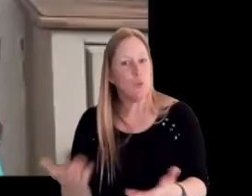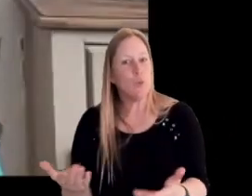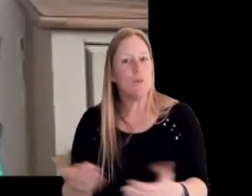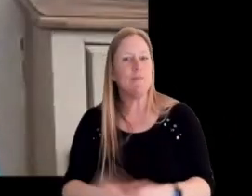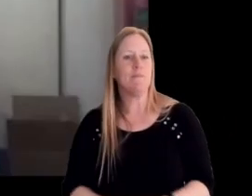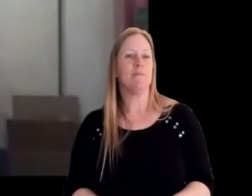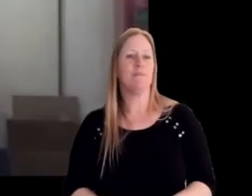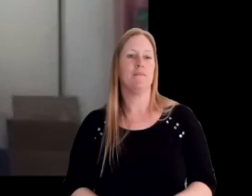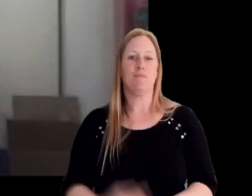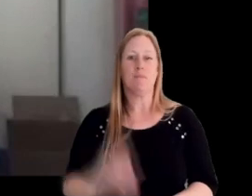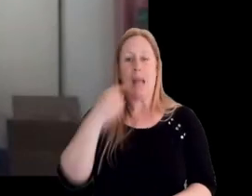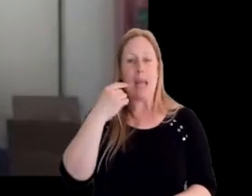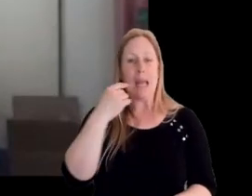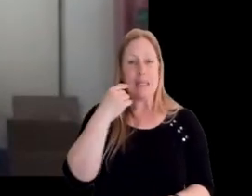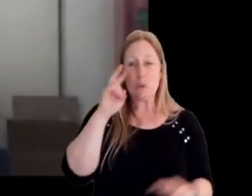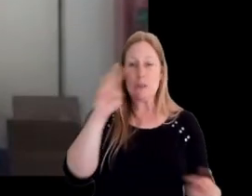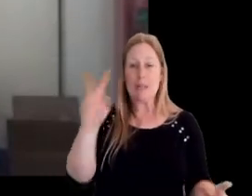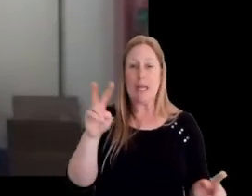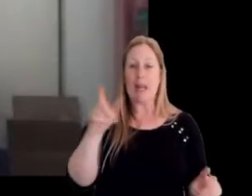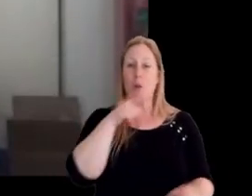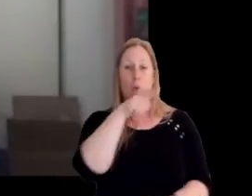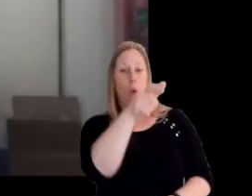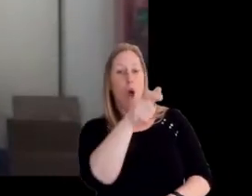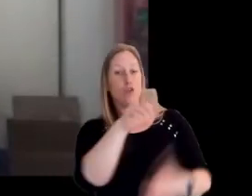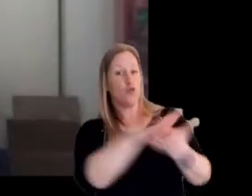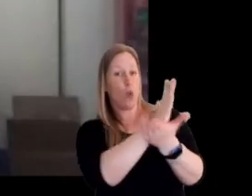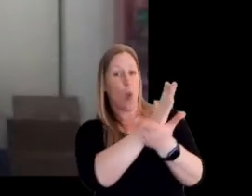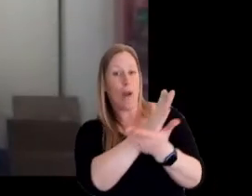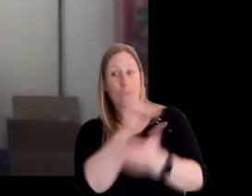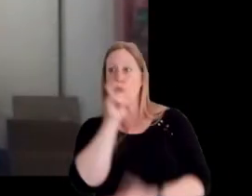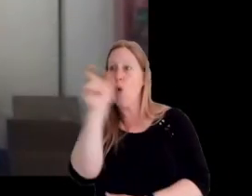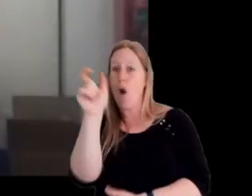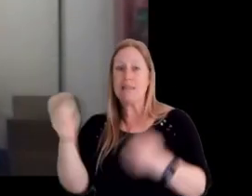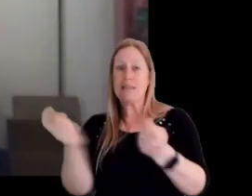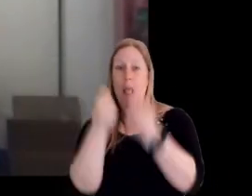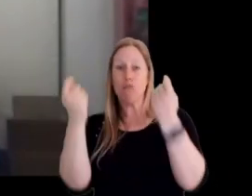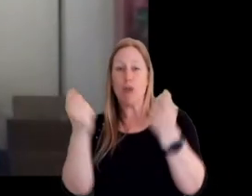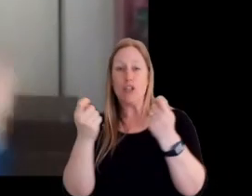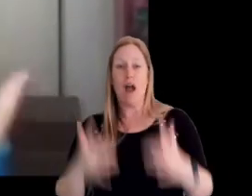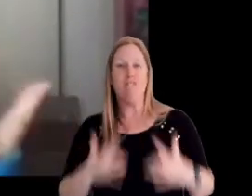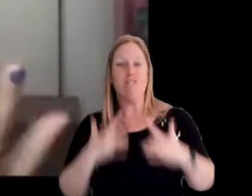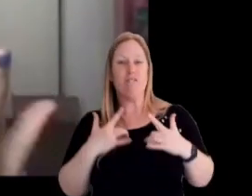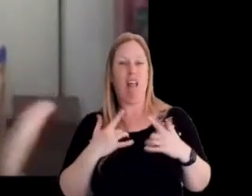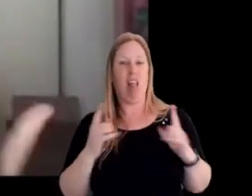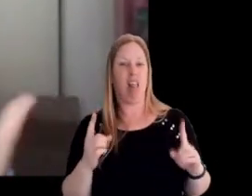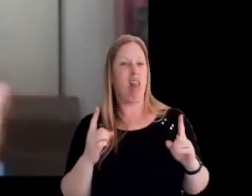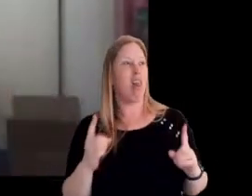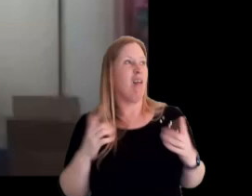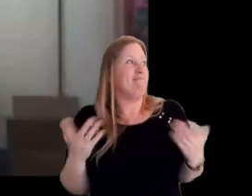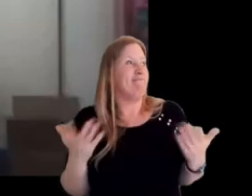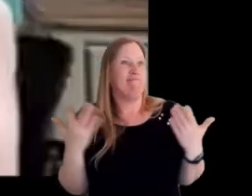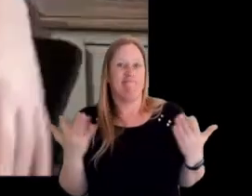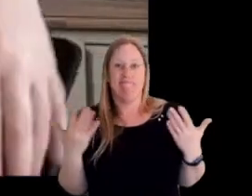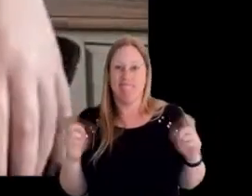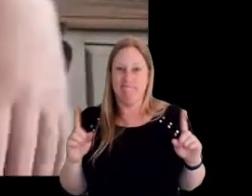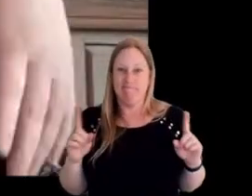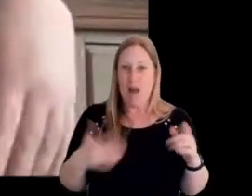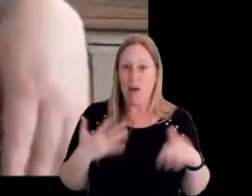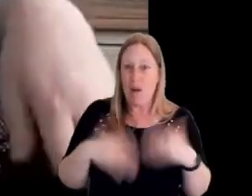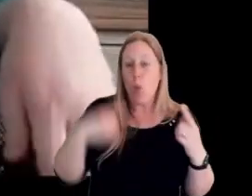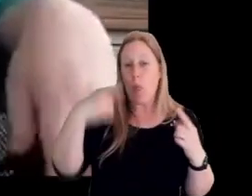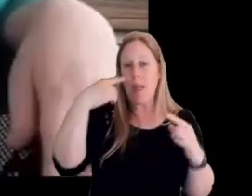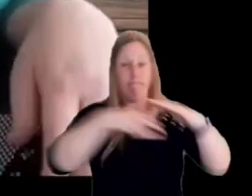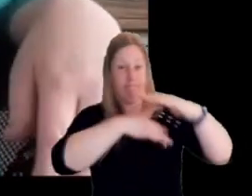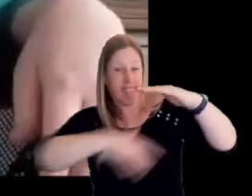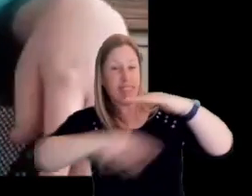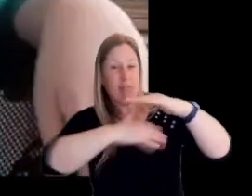Yeah. It's so easy to see the words joy and celebration and make them feel kind of superficial, of just like not looking at all the